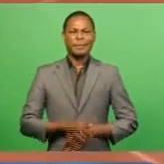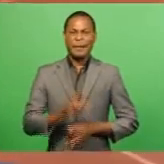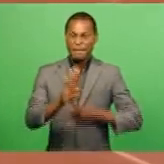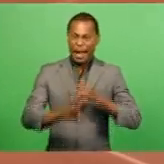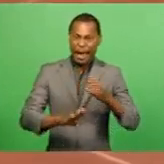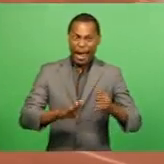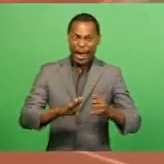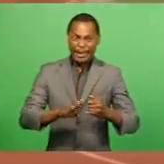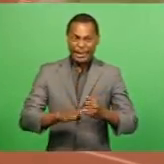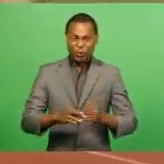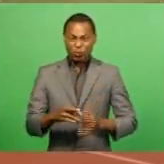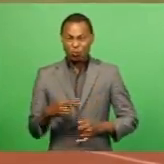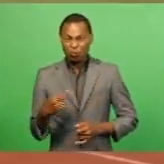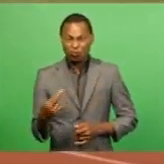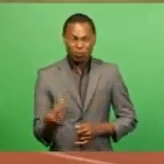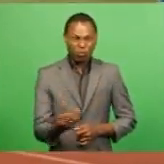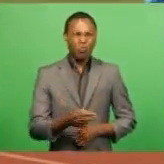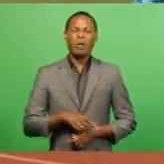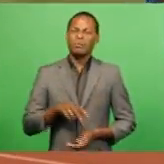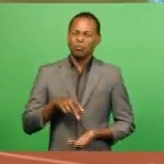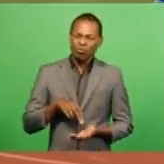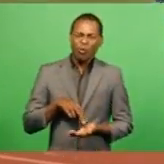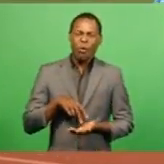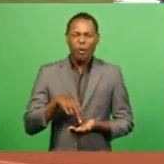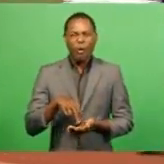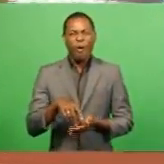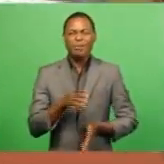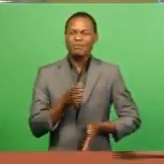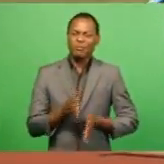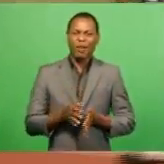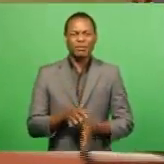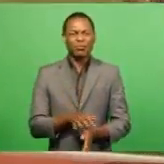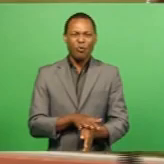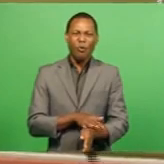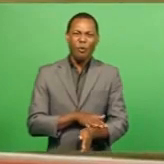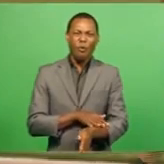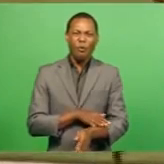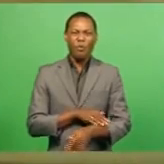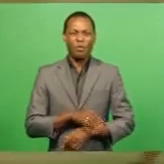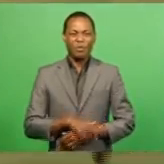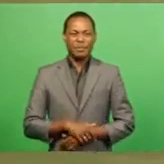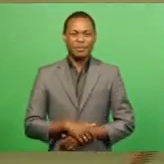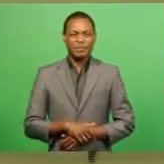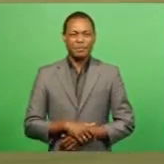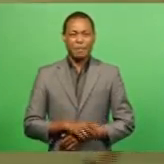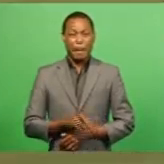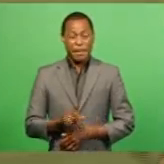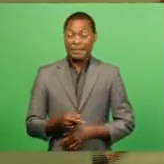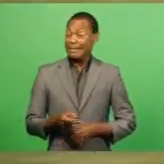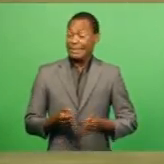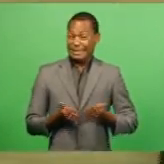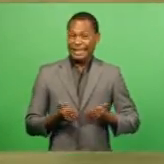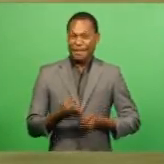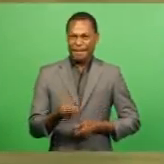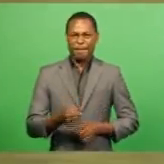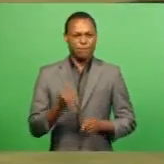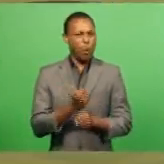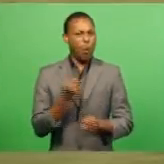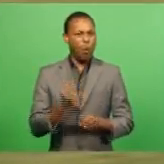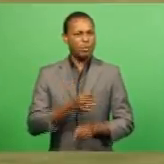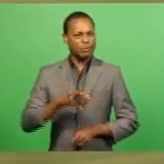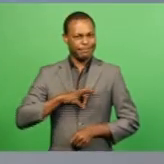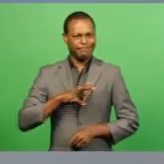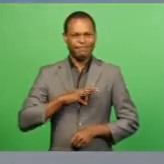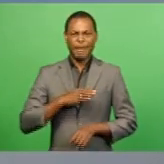and could only manage to walk and jog to the finishing line. However, it was enough to secure her a gold medal and set a